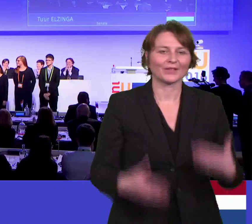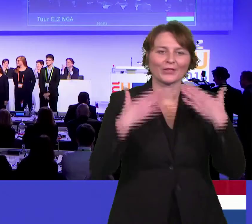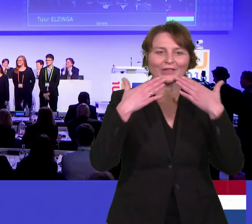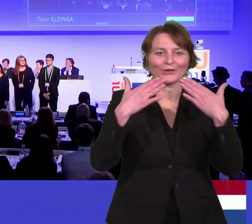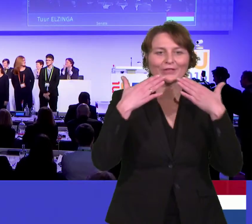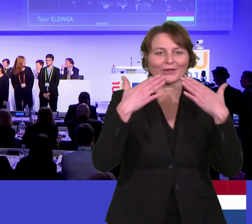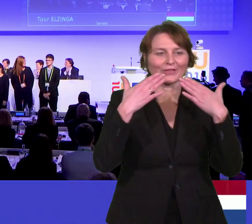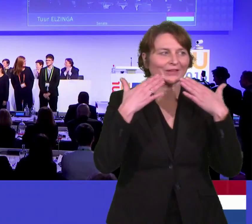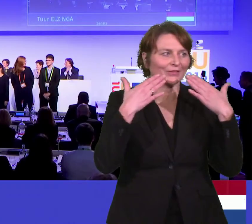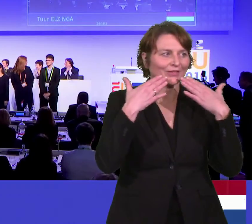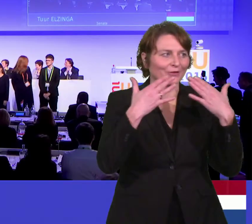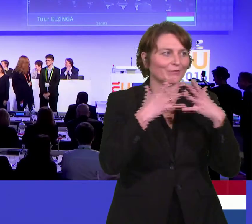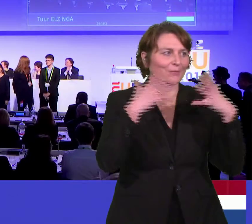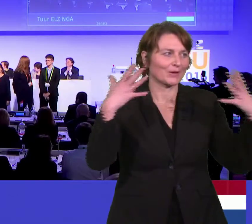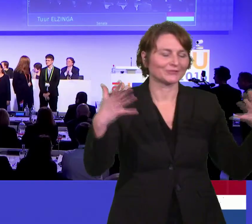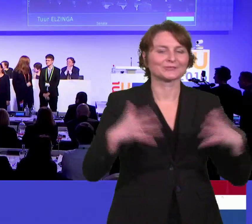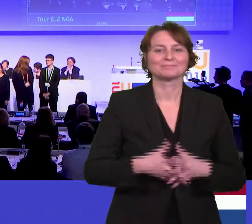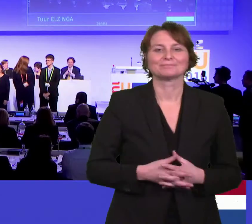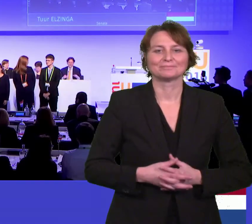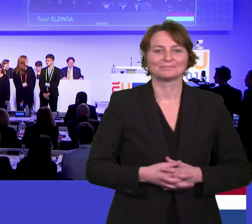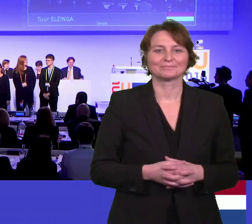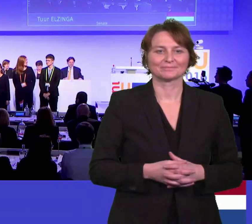Thank you very much. Thank you.